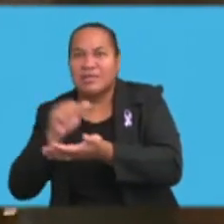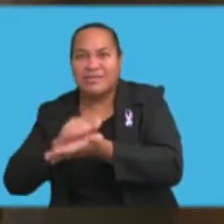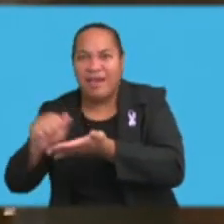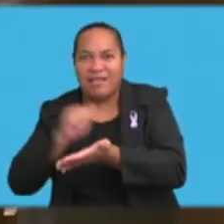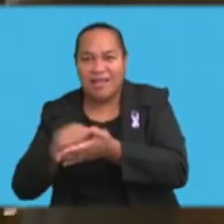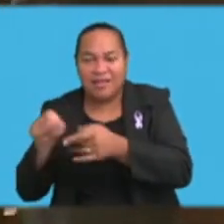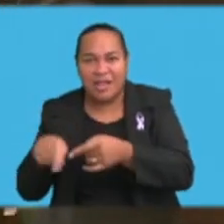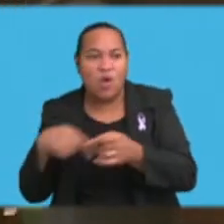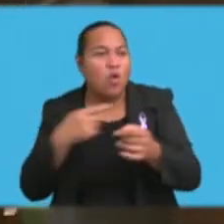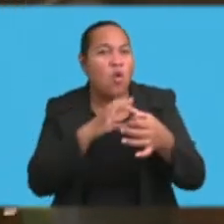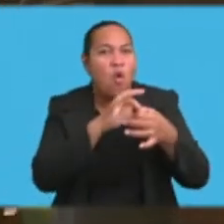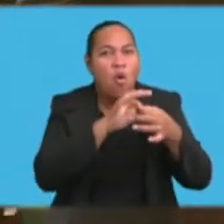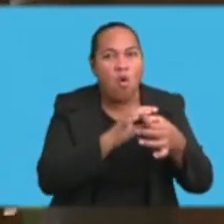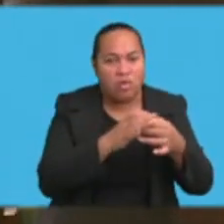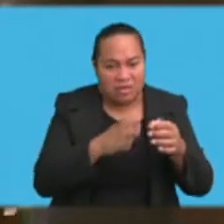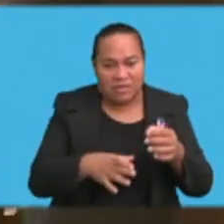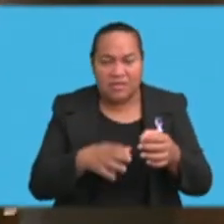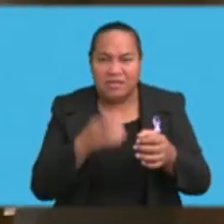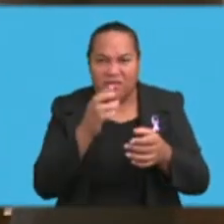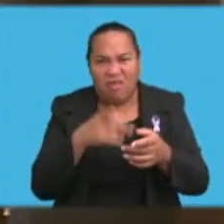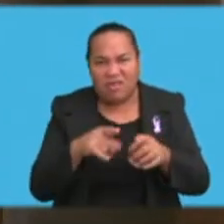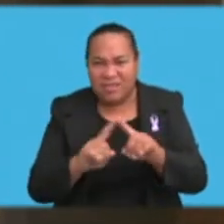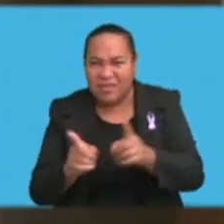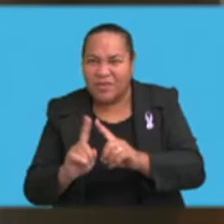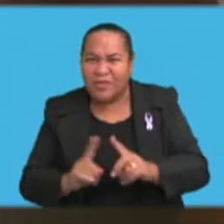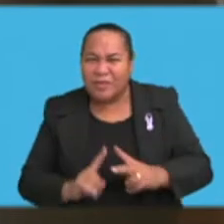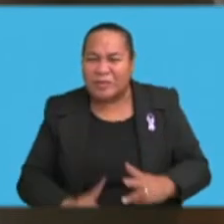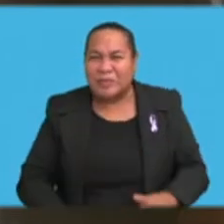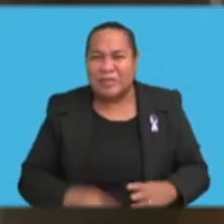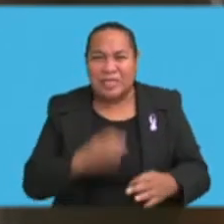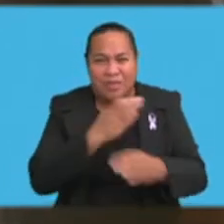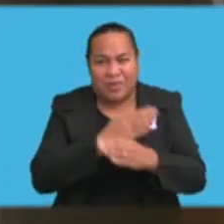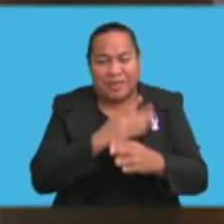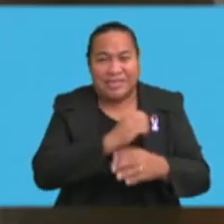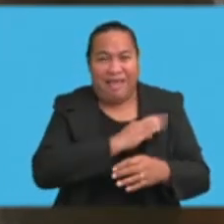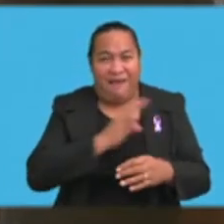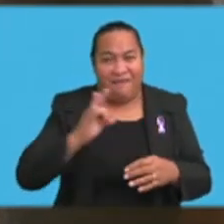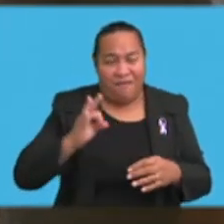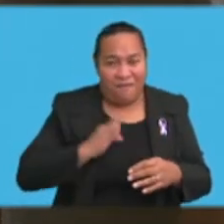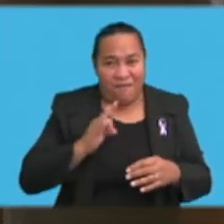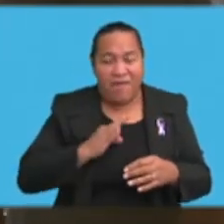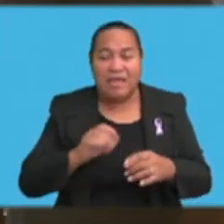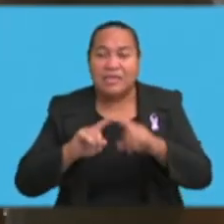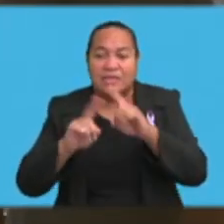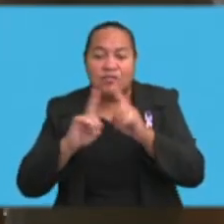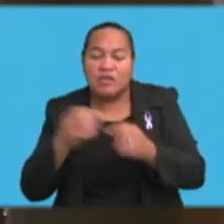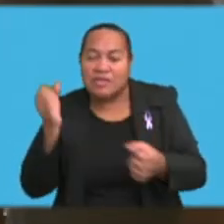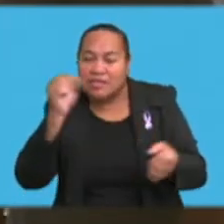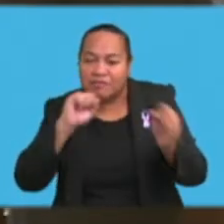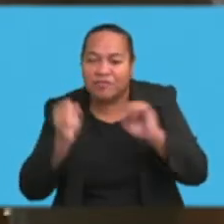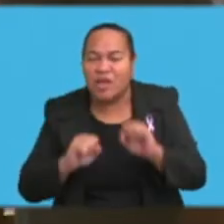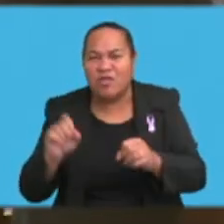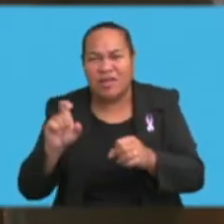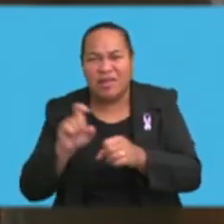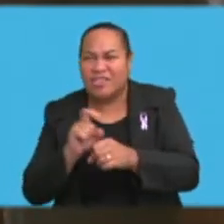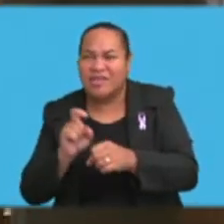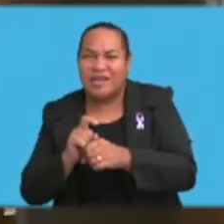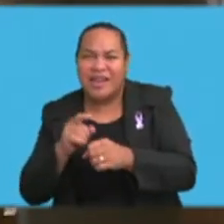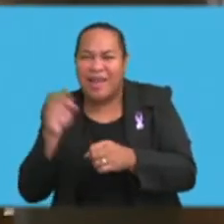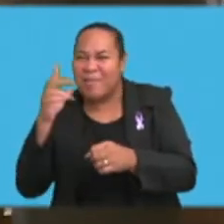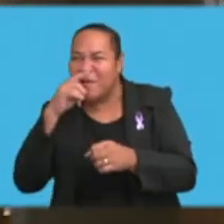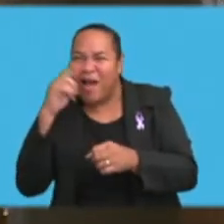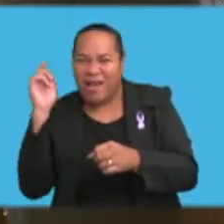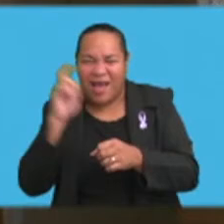the owners of dive equipment and dive personnel in the commercial, recreational and scientific diving industry in